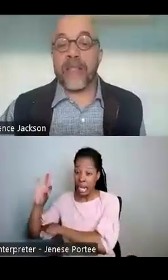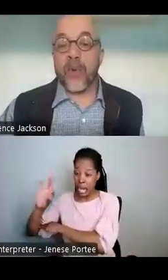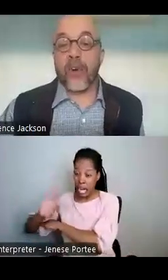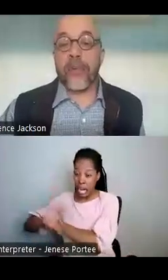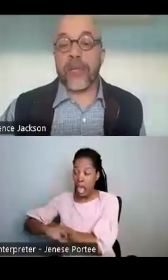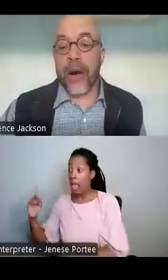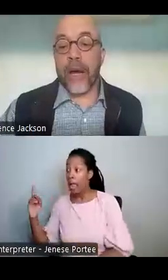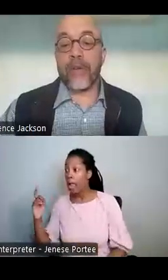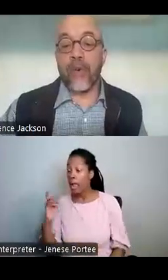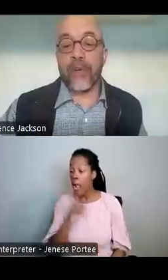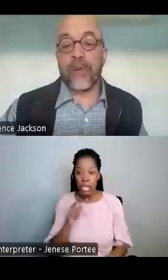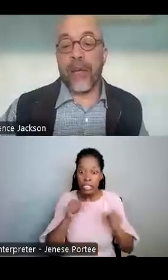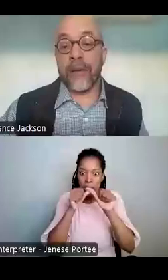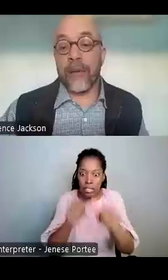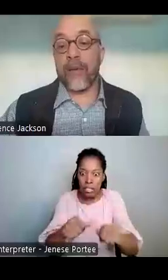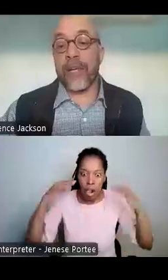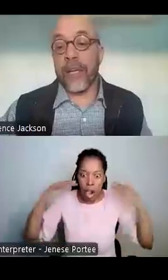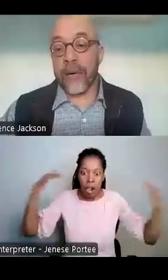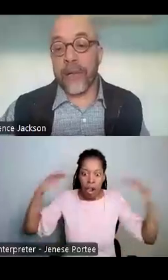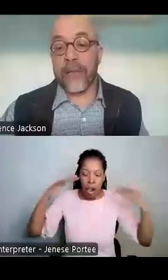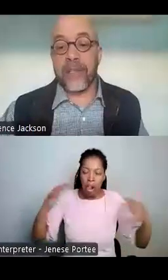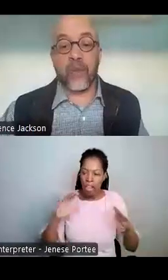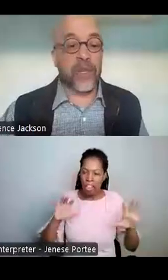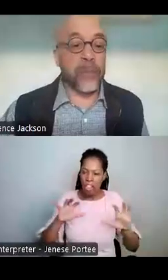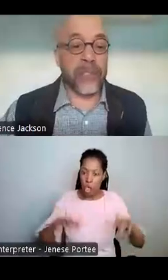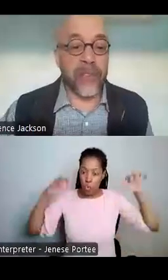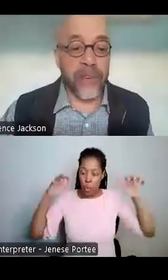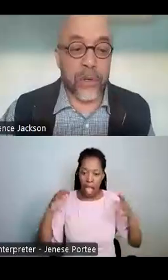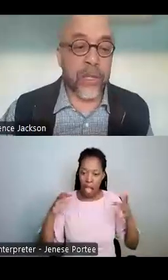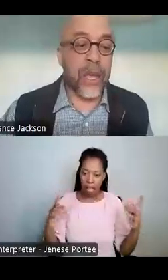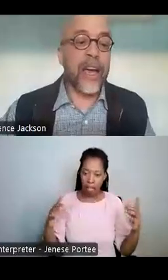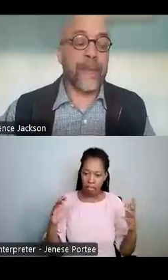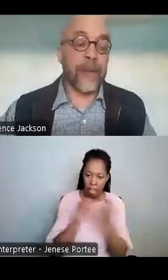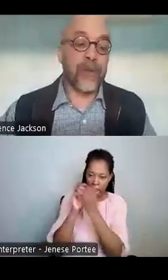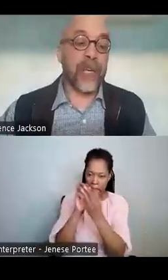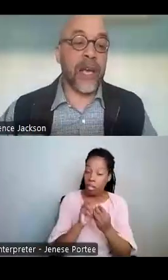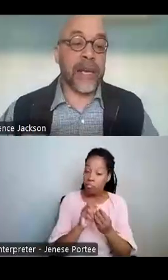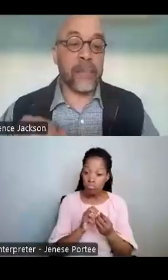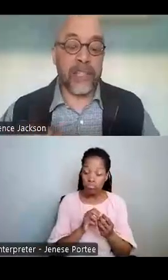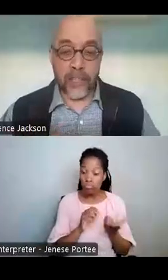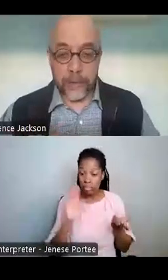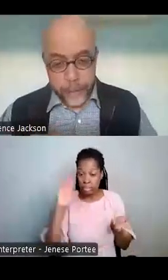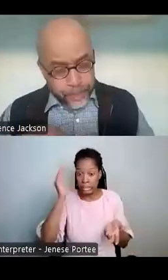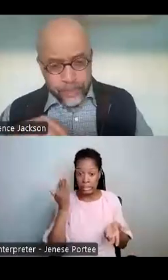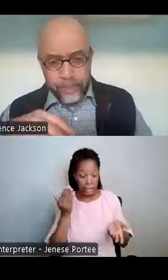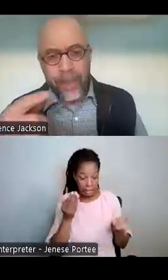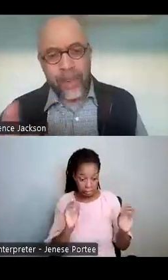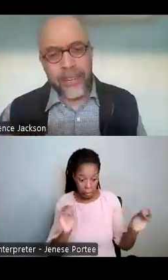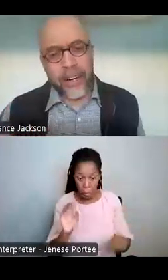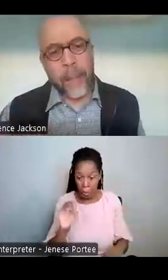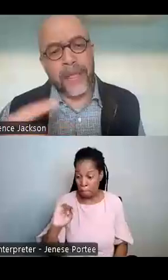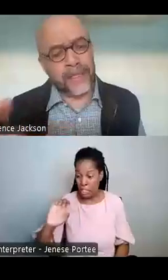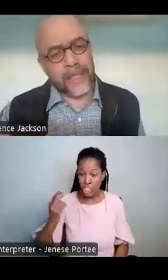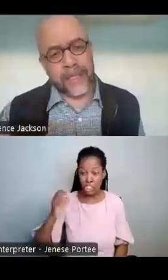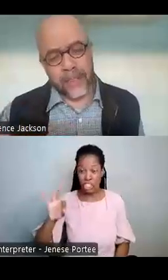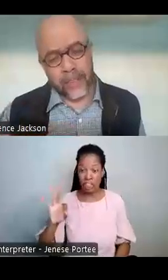least disorder among the crowd, nor do I learn on inquiry that these weekly meetings of the Negroes have produced any mischief. Now, there are a